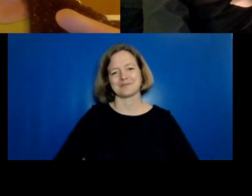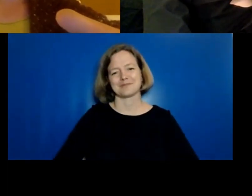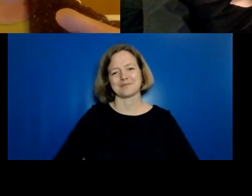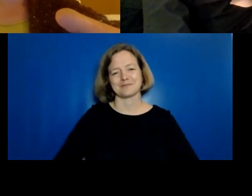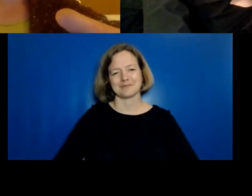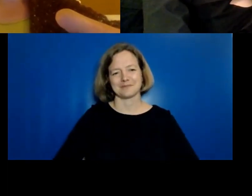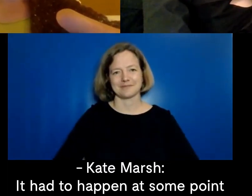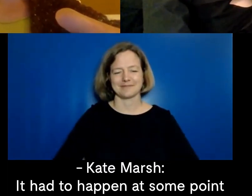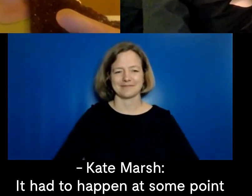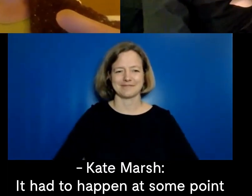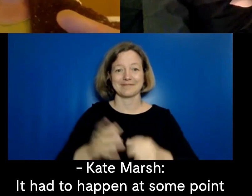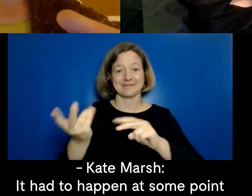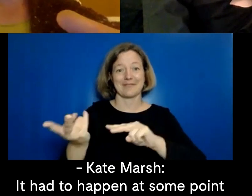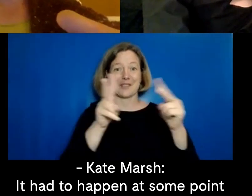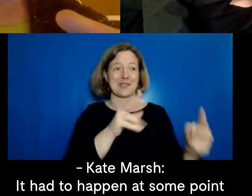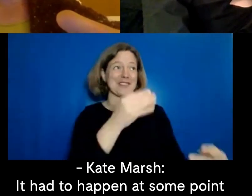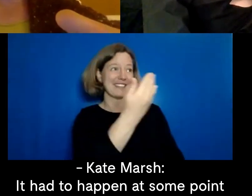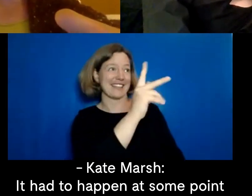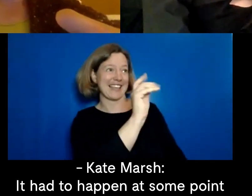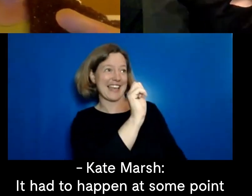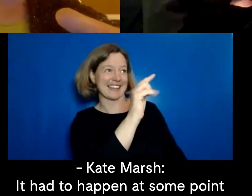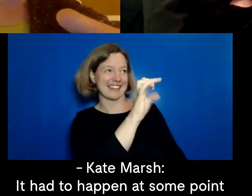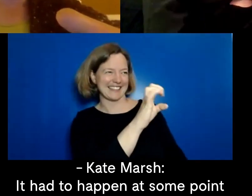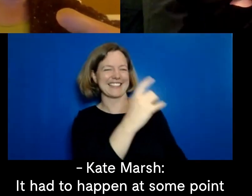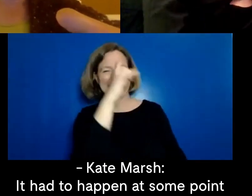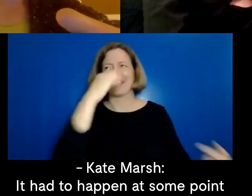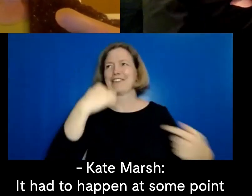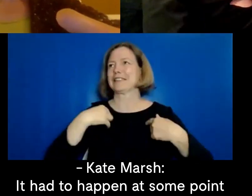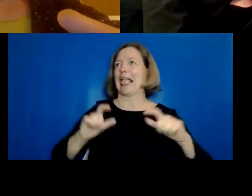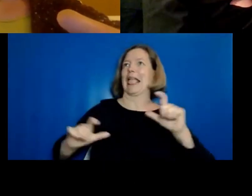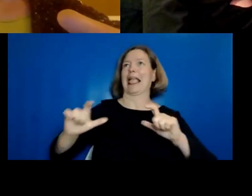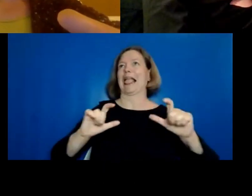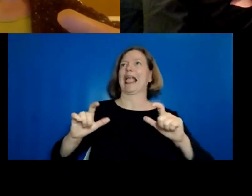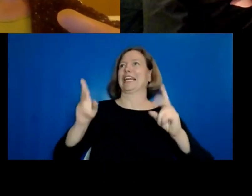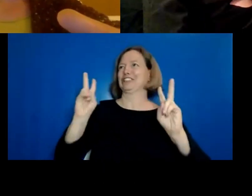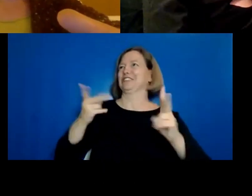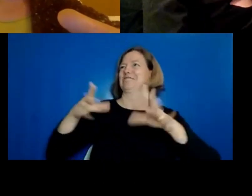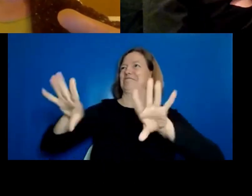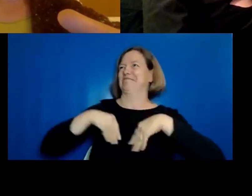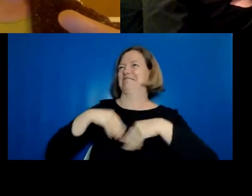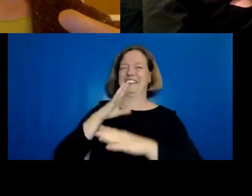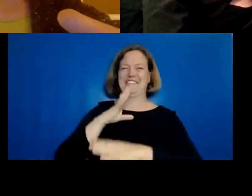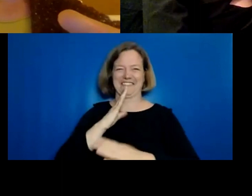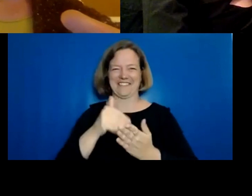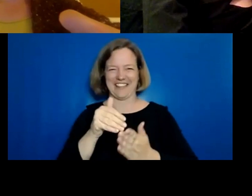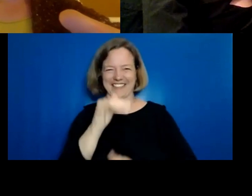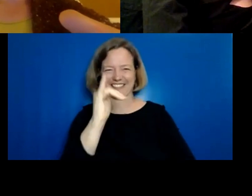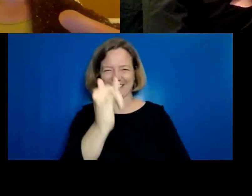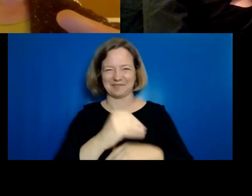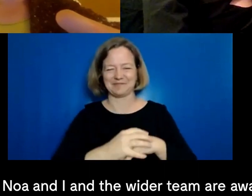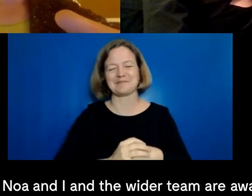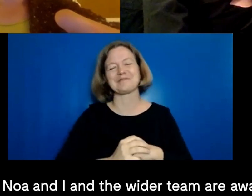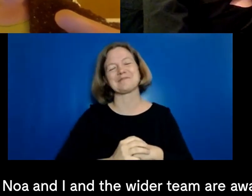I think it's you, Kate. It had to happen at some point that I would be muted. So just a note on the conference overall